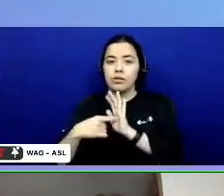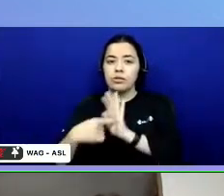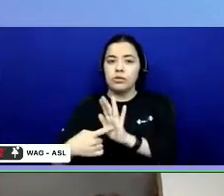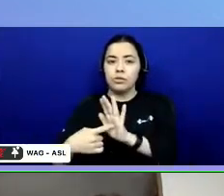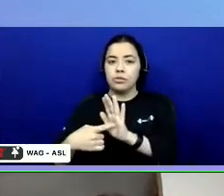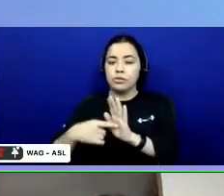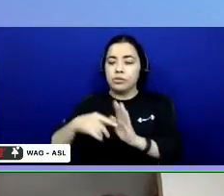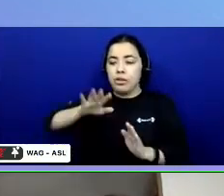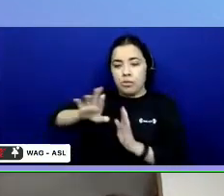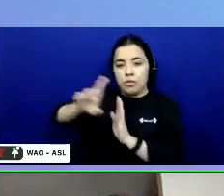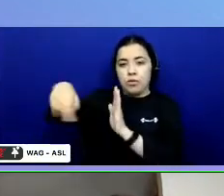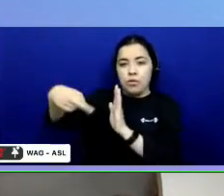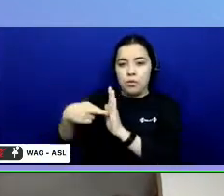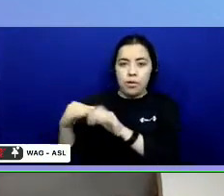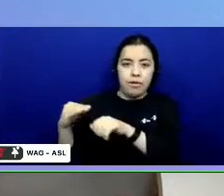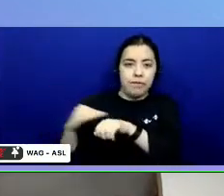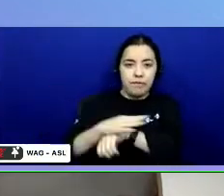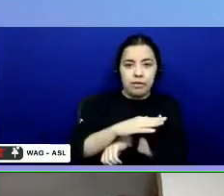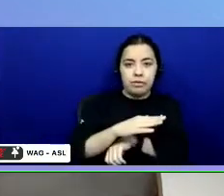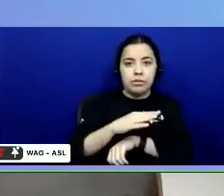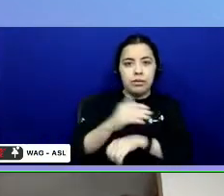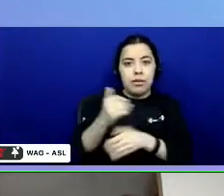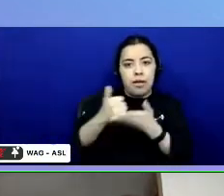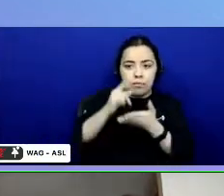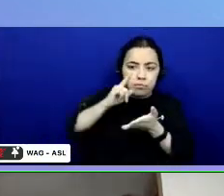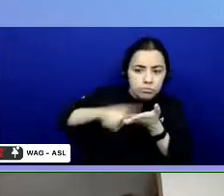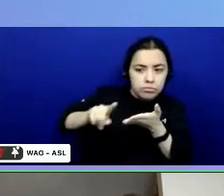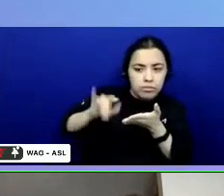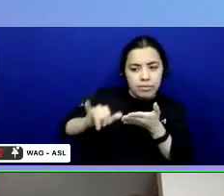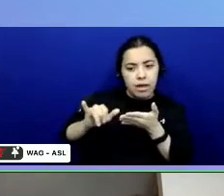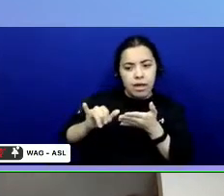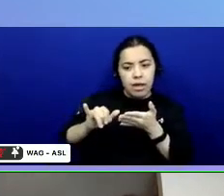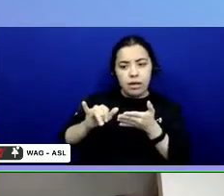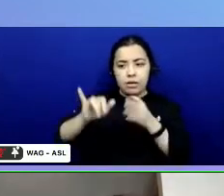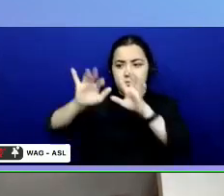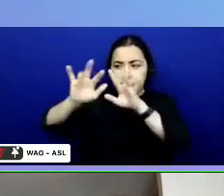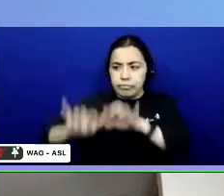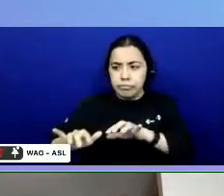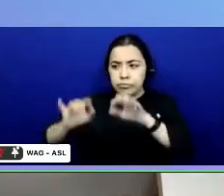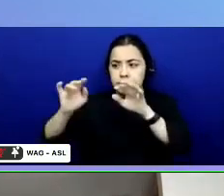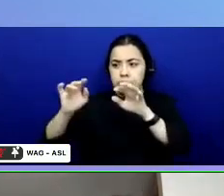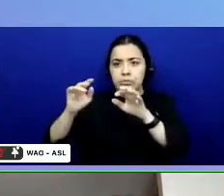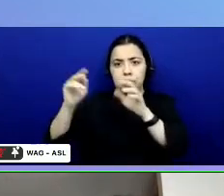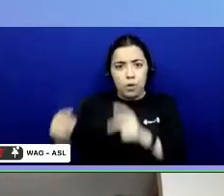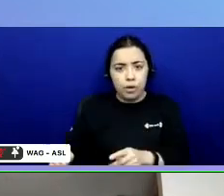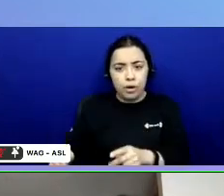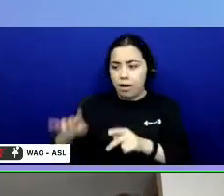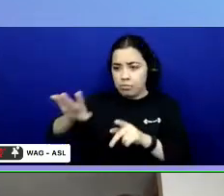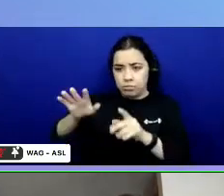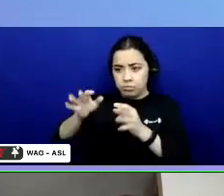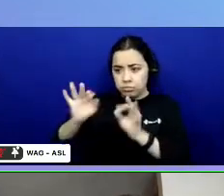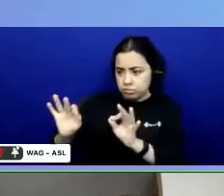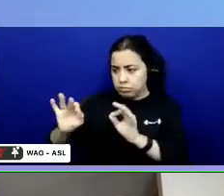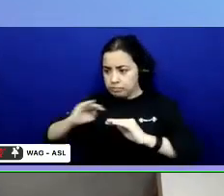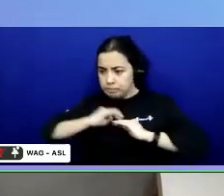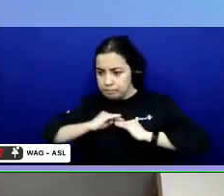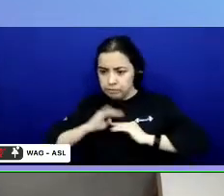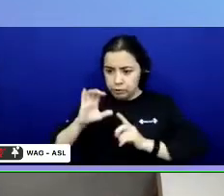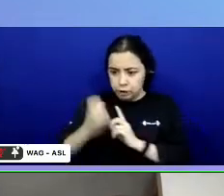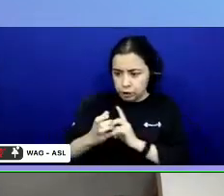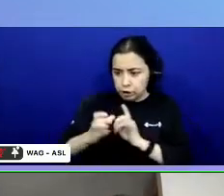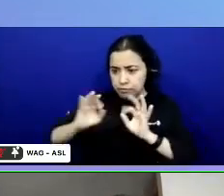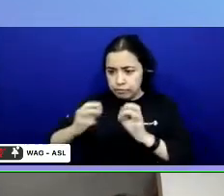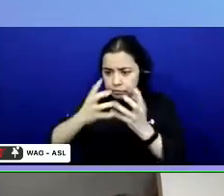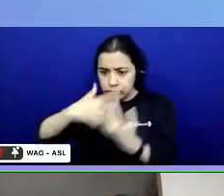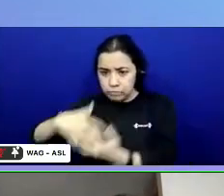interface performs, and that can help us check that it's programming what we can see in the markup and the programming meets certain conditions. And